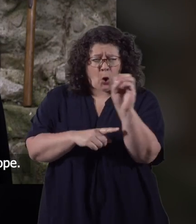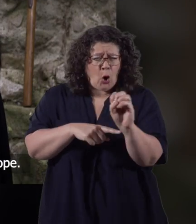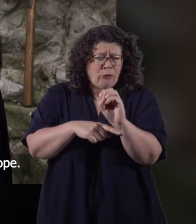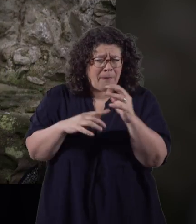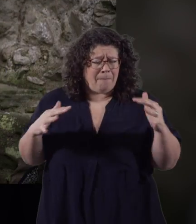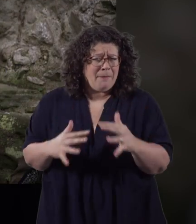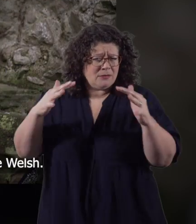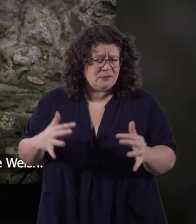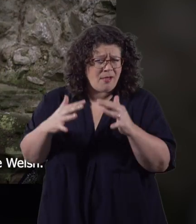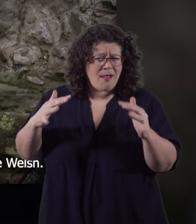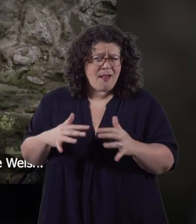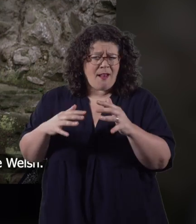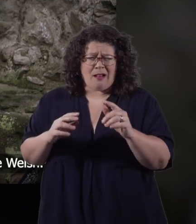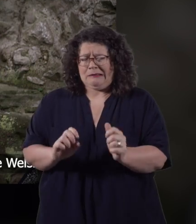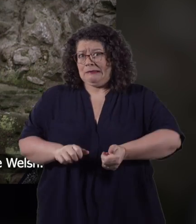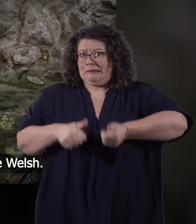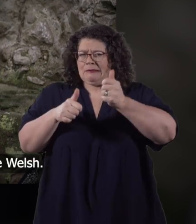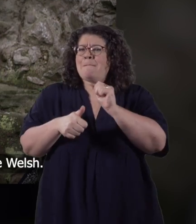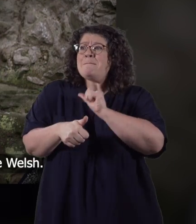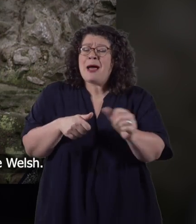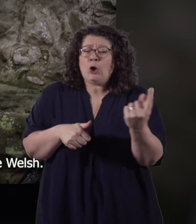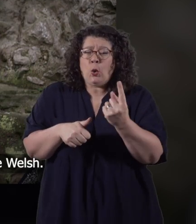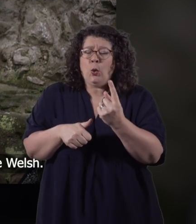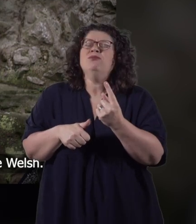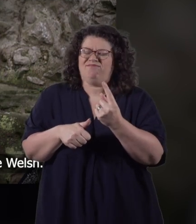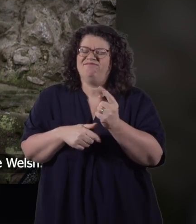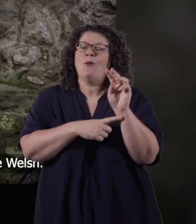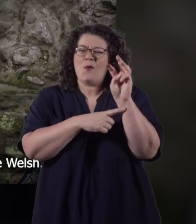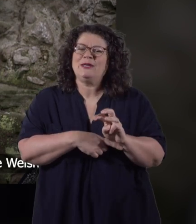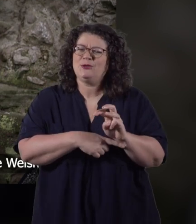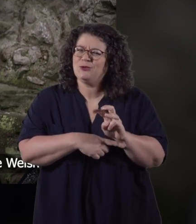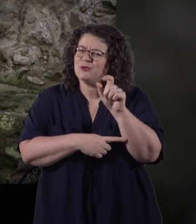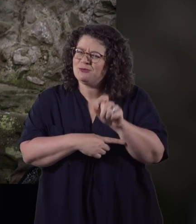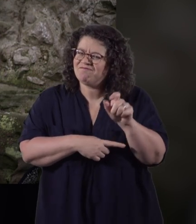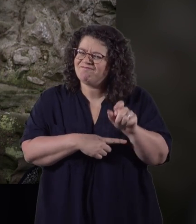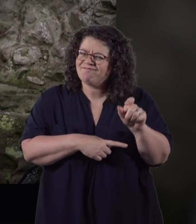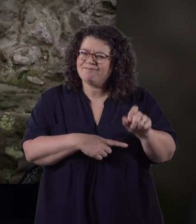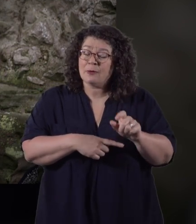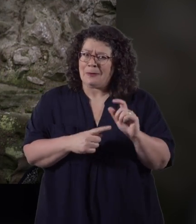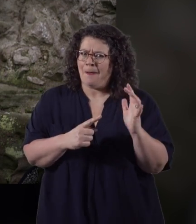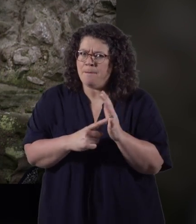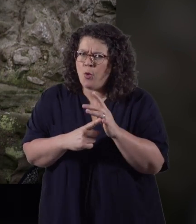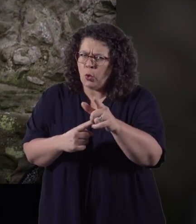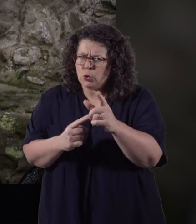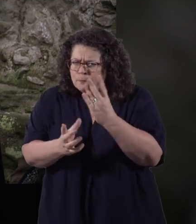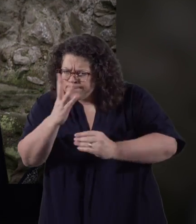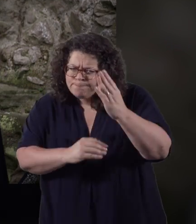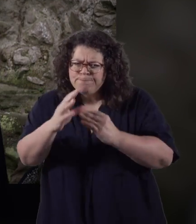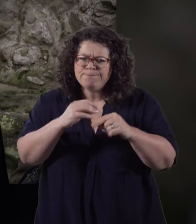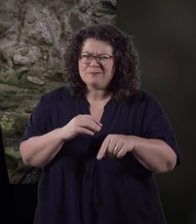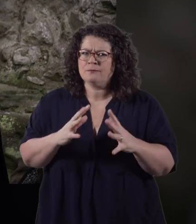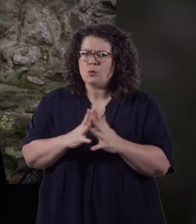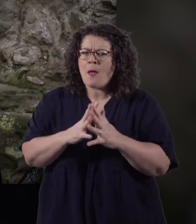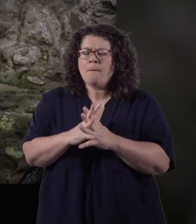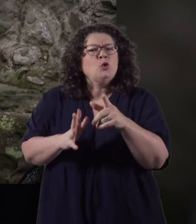of Europe. And you will see this fine weapon is most deadly in the hands of the Welsh. So it is important that you study this